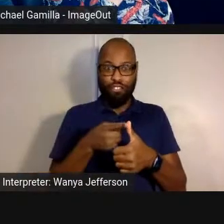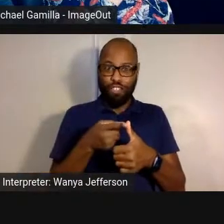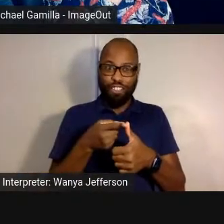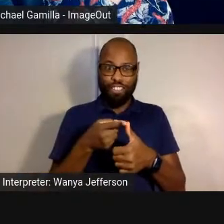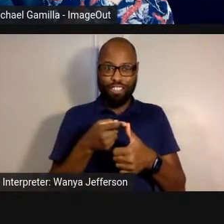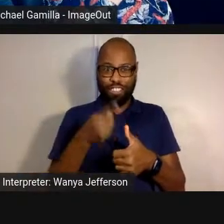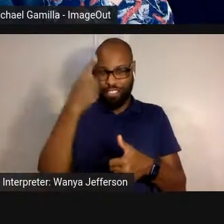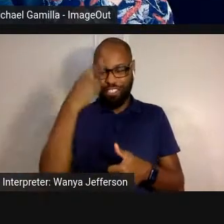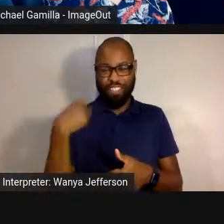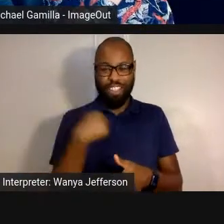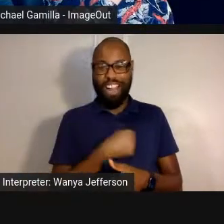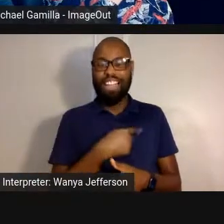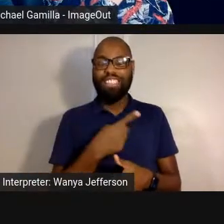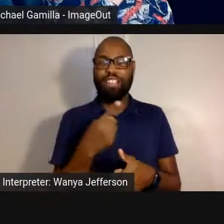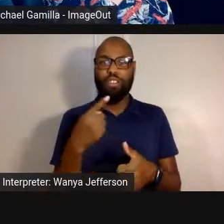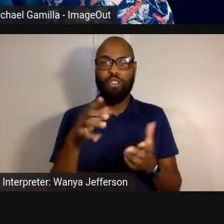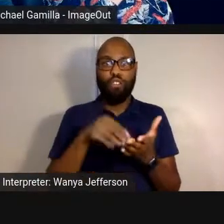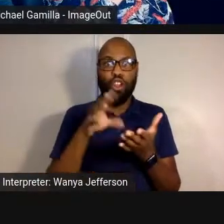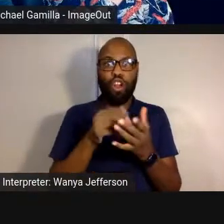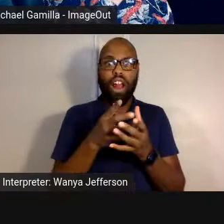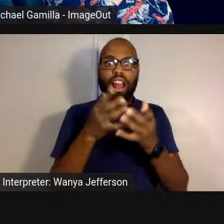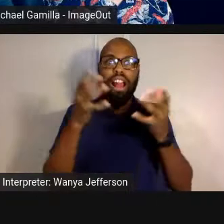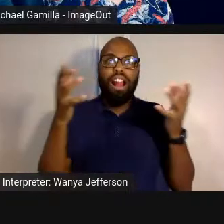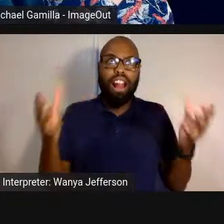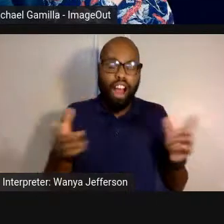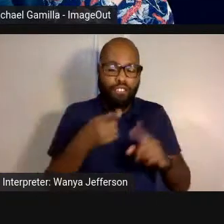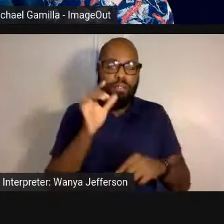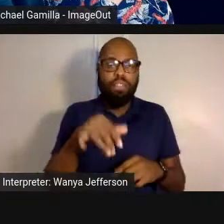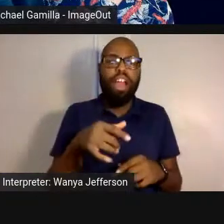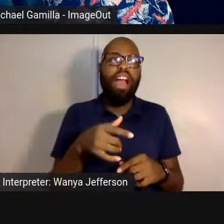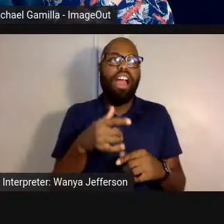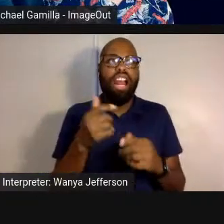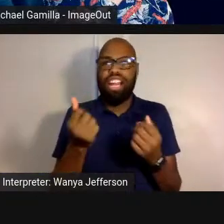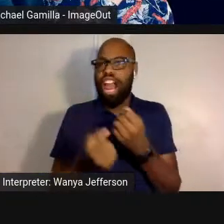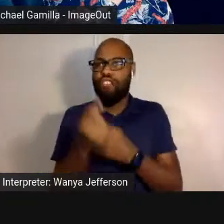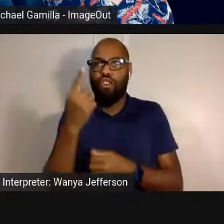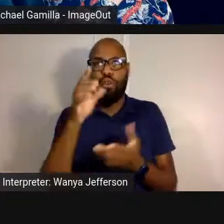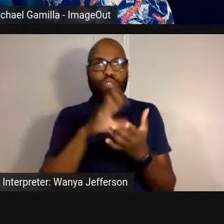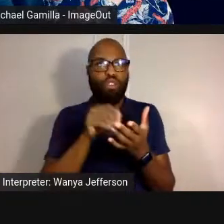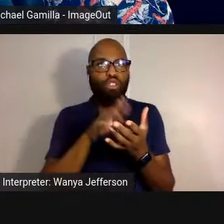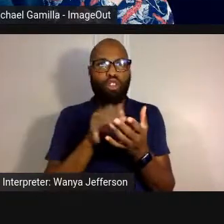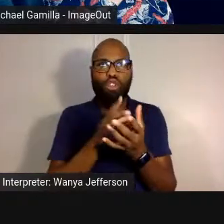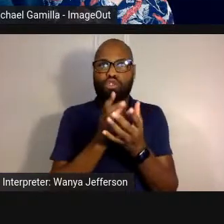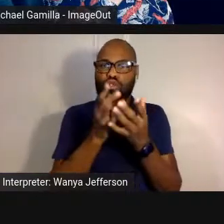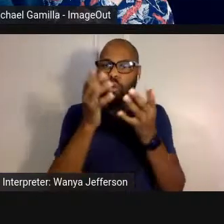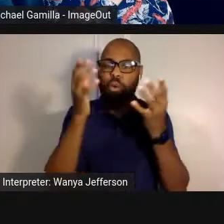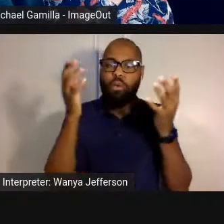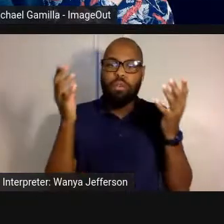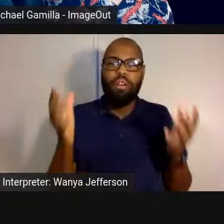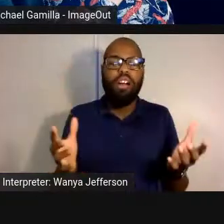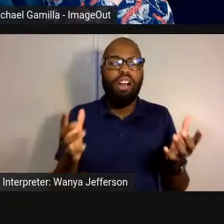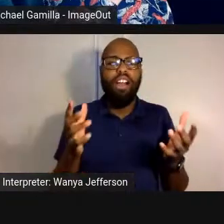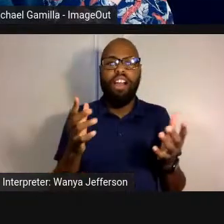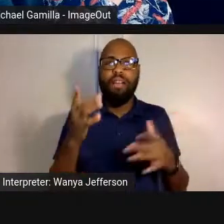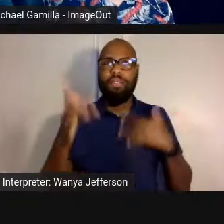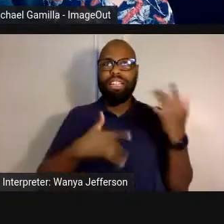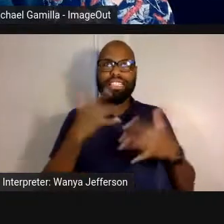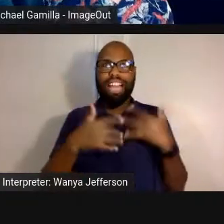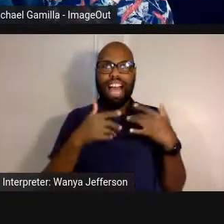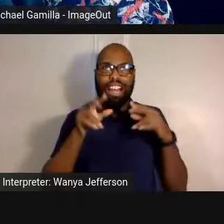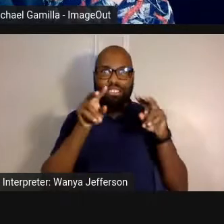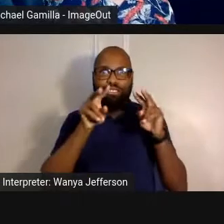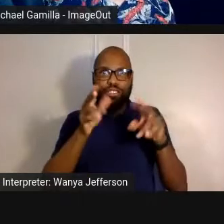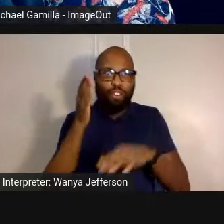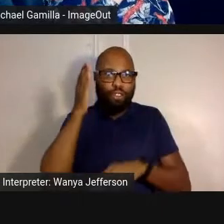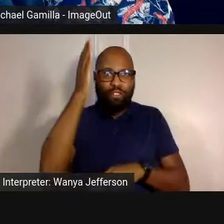the experience. I think everyone that was a part of it learned so much. And yeah, I mean, I'm excited to see where we go next with